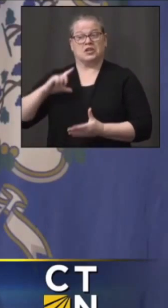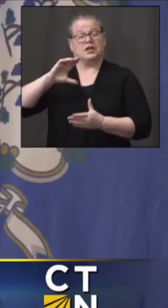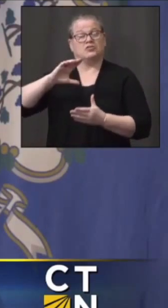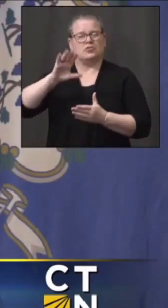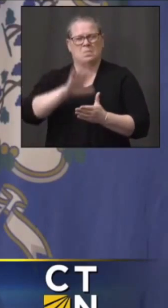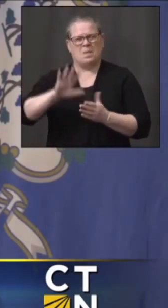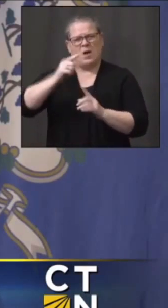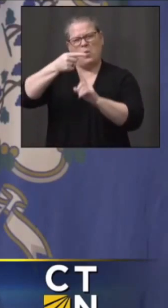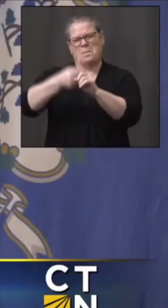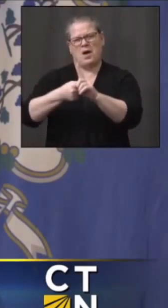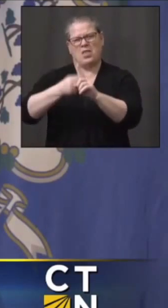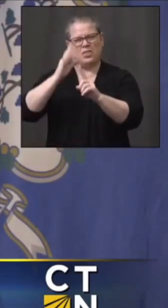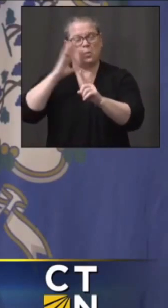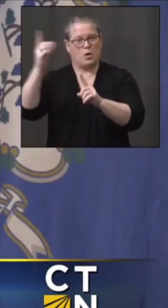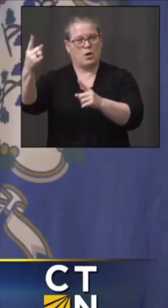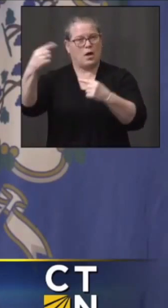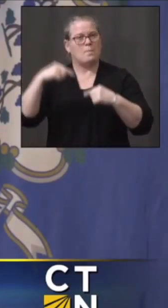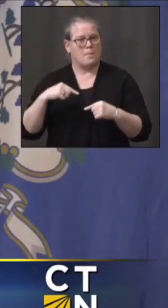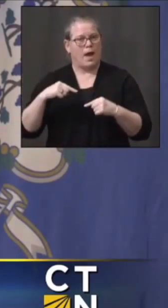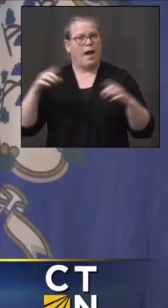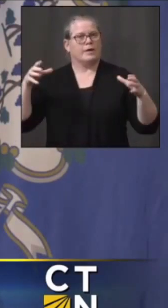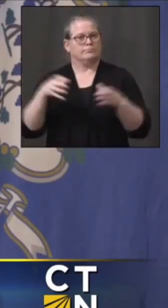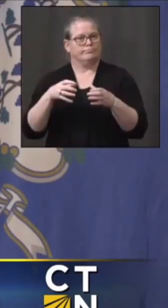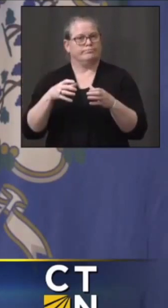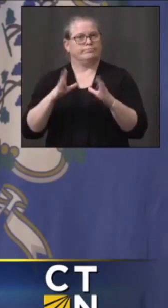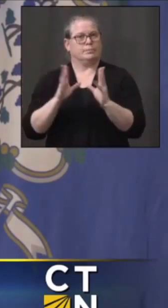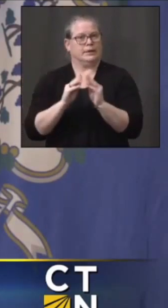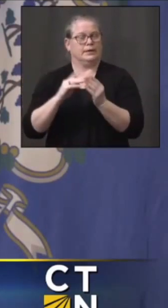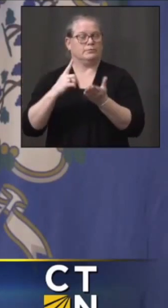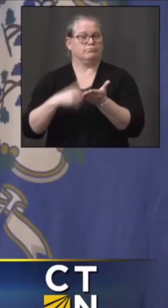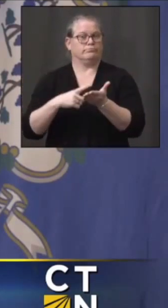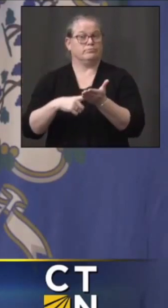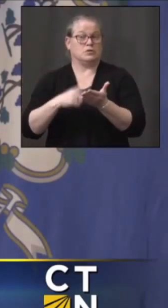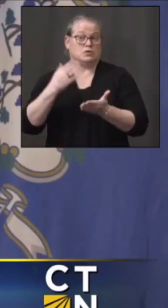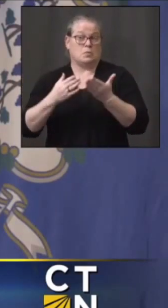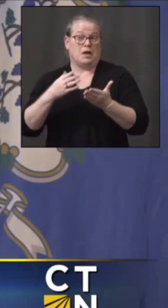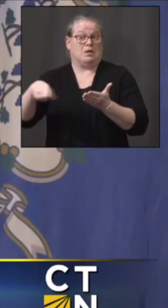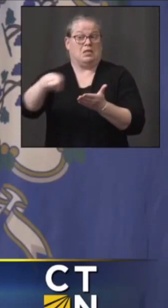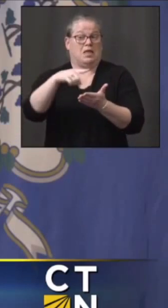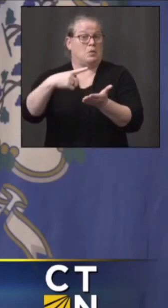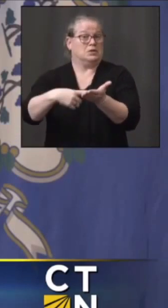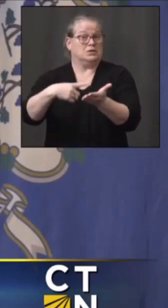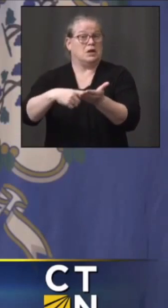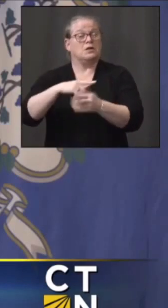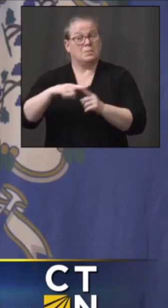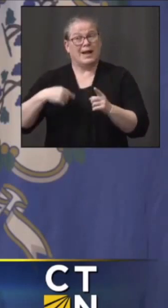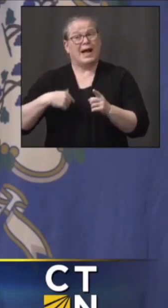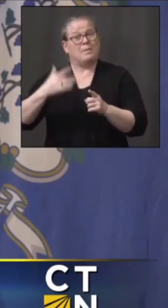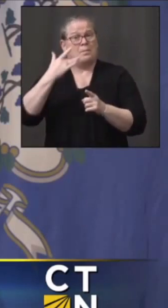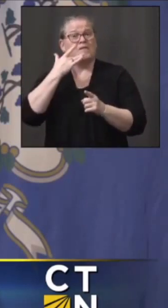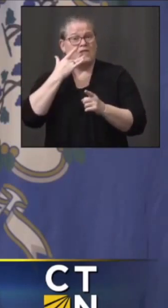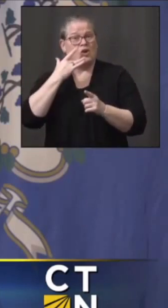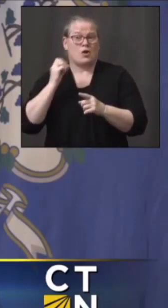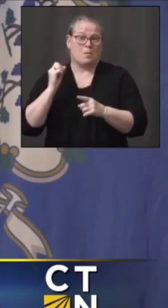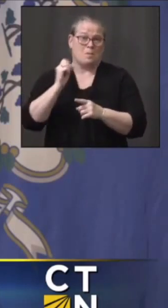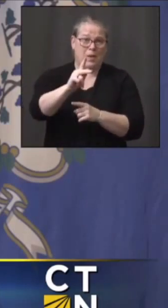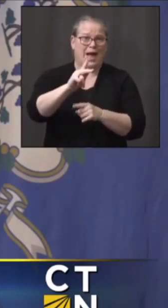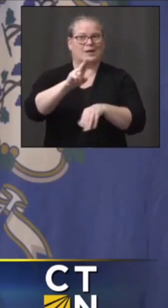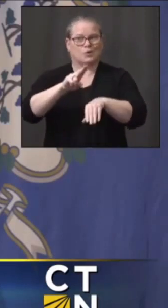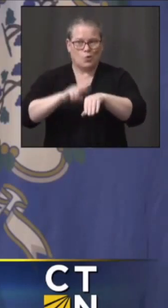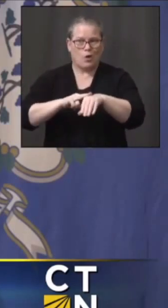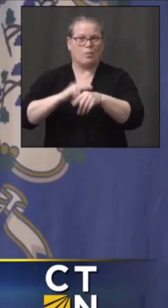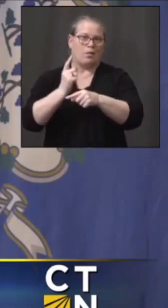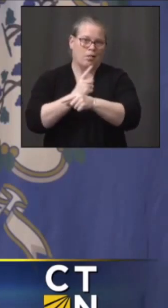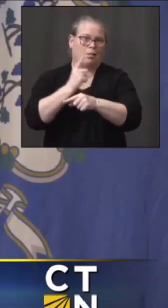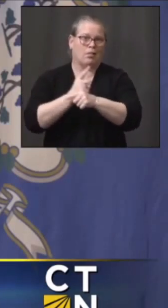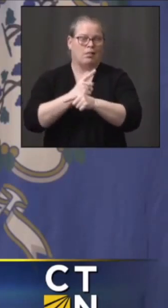discussion. But I'd like to think that we can get back to a normal course of action very soon. I'd like to see that the legislature really get back in